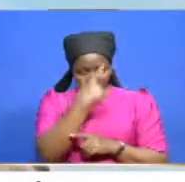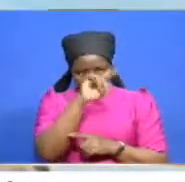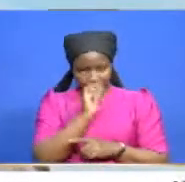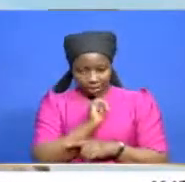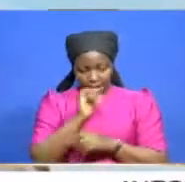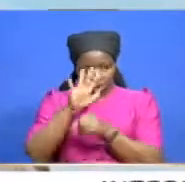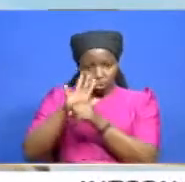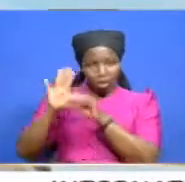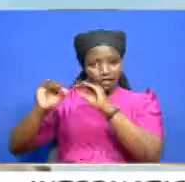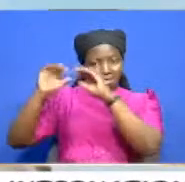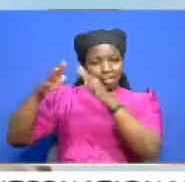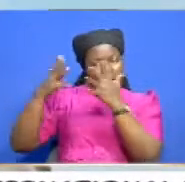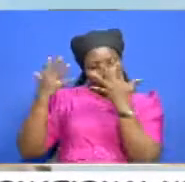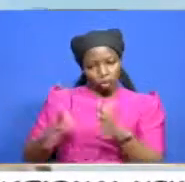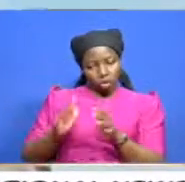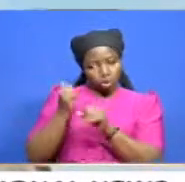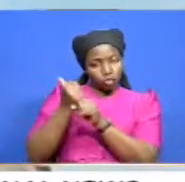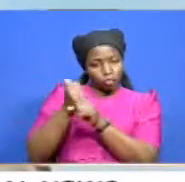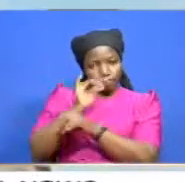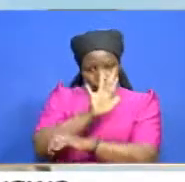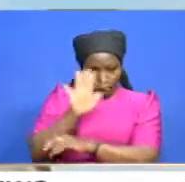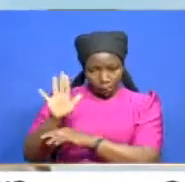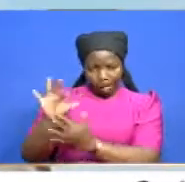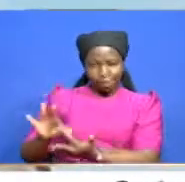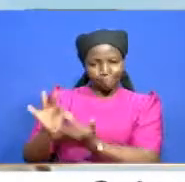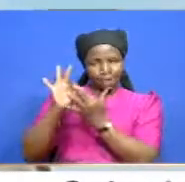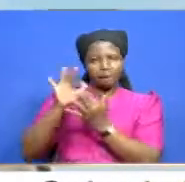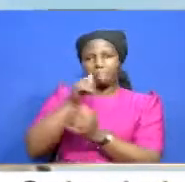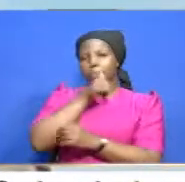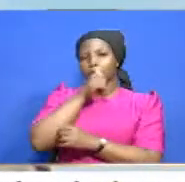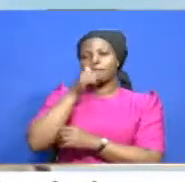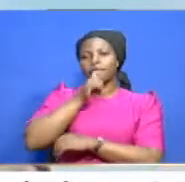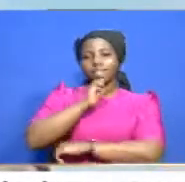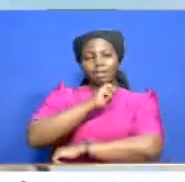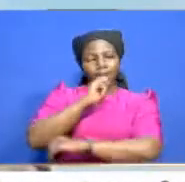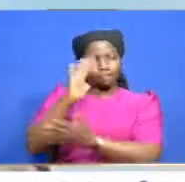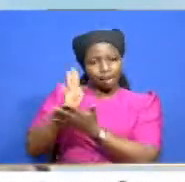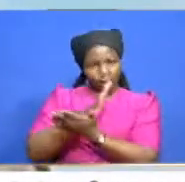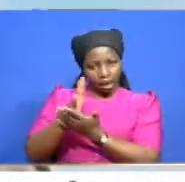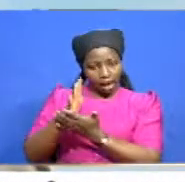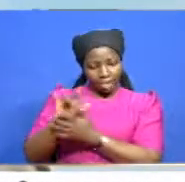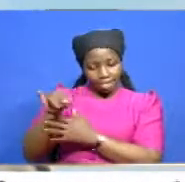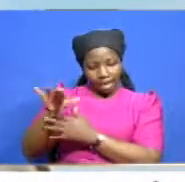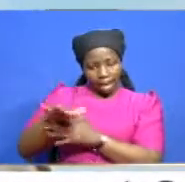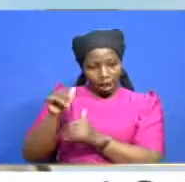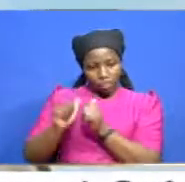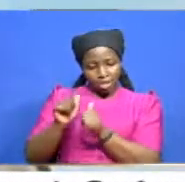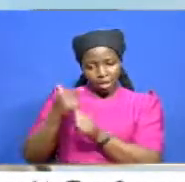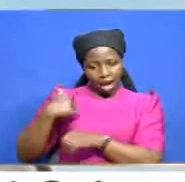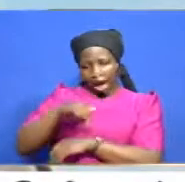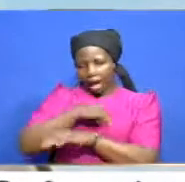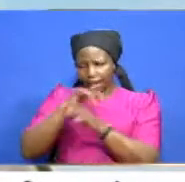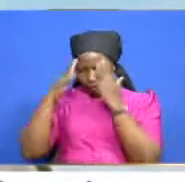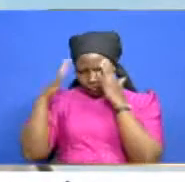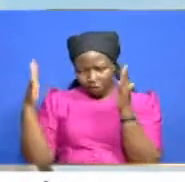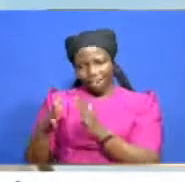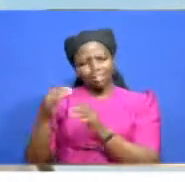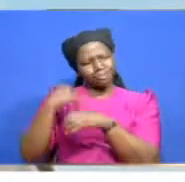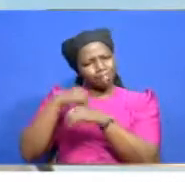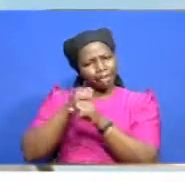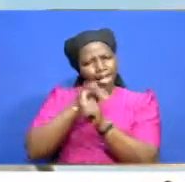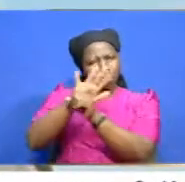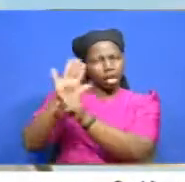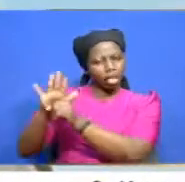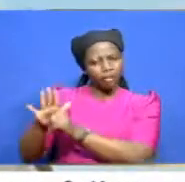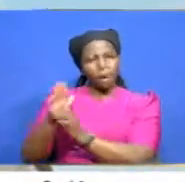jobs, especially those who are in the private sector. And this is an area which we dealt with. We made so many